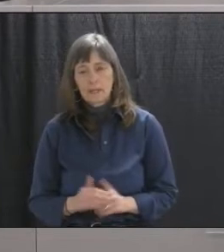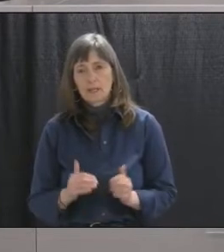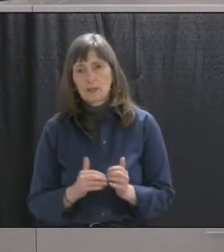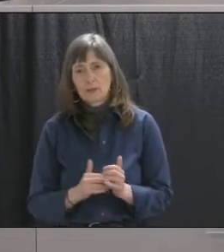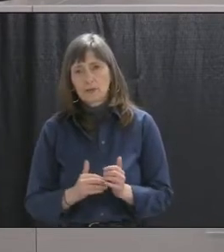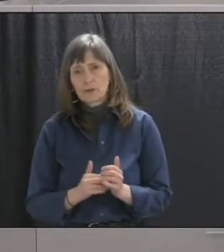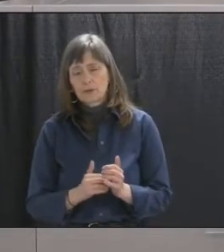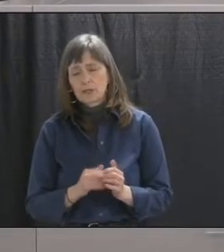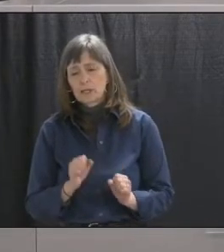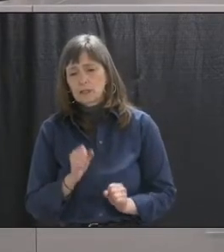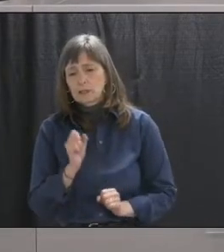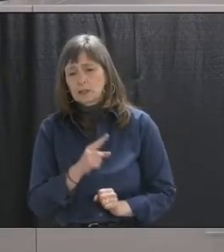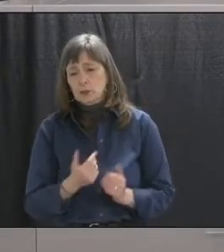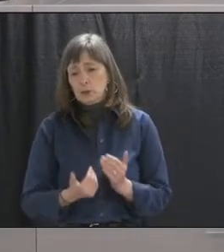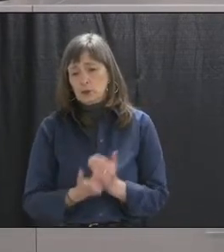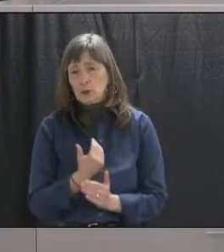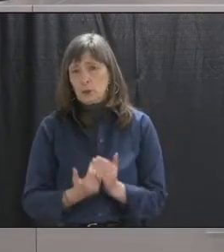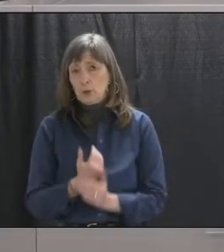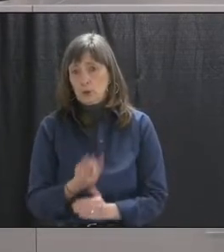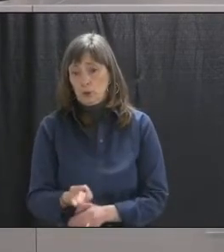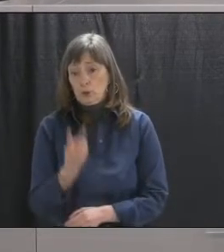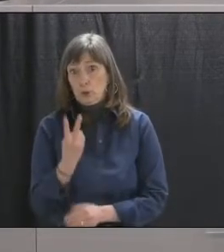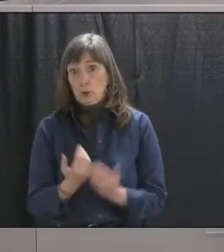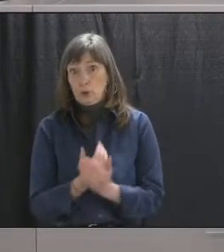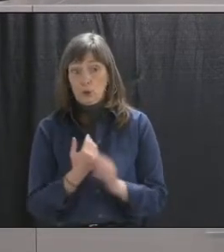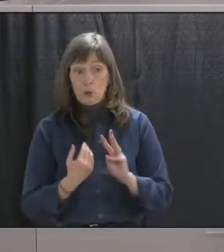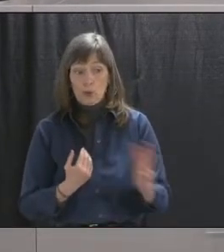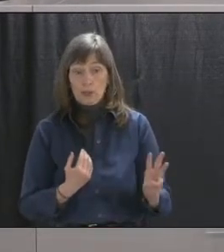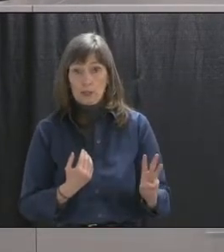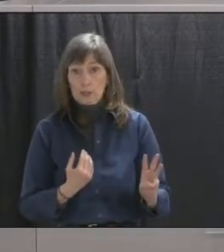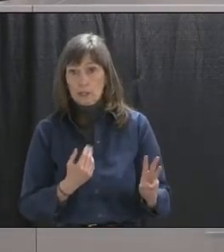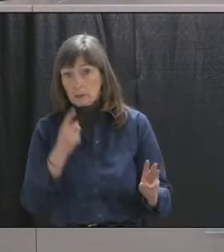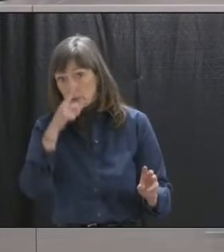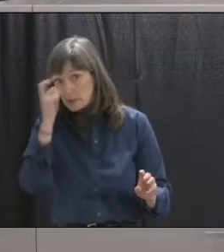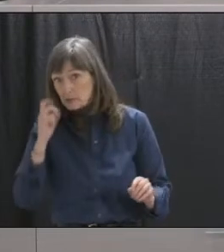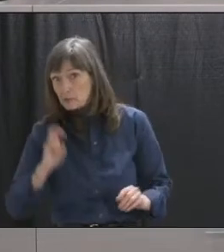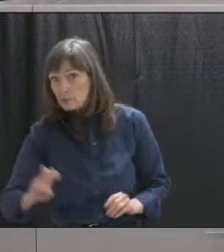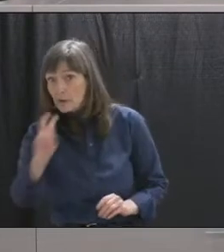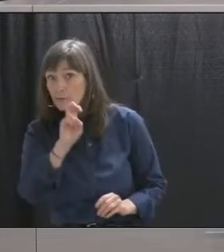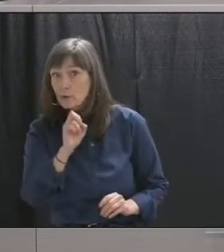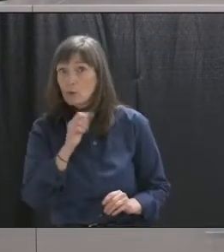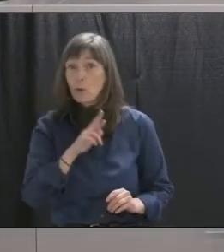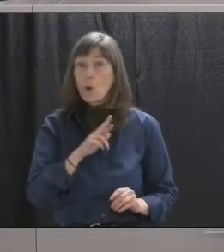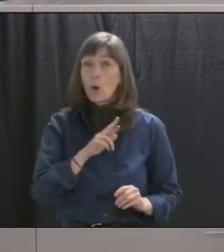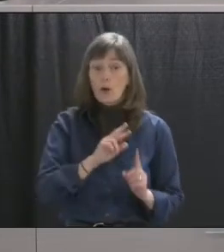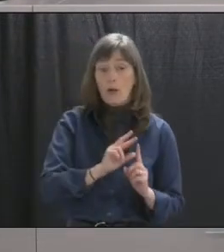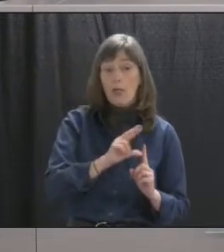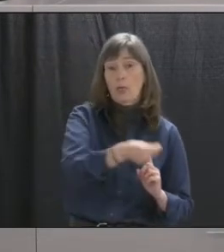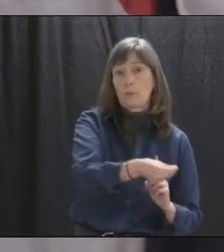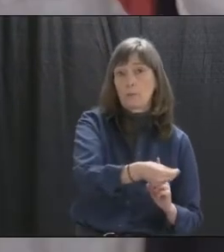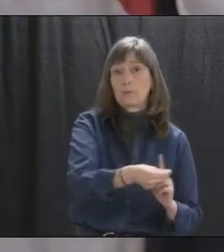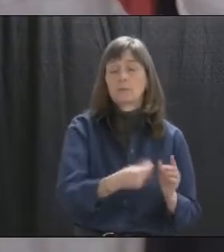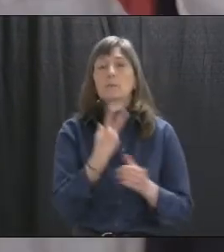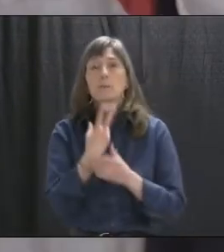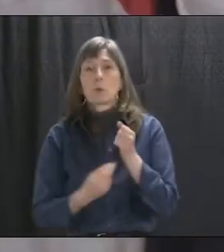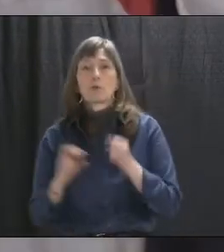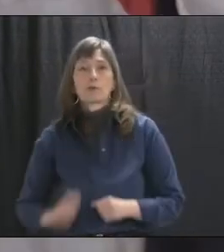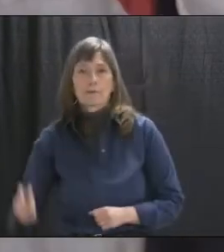the two new cases in Western Health Region are linked to travel or if they're community spread? Both are travel